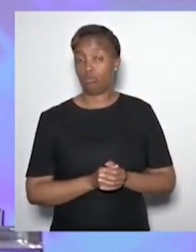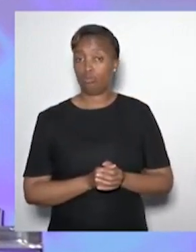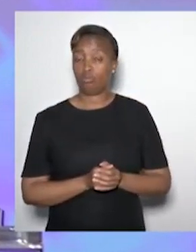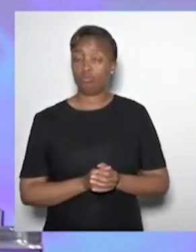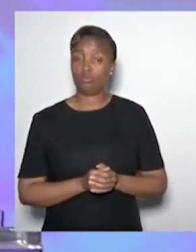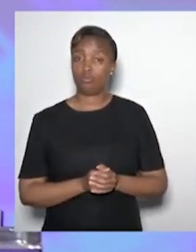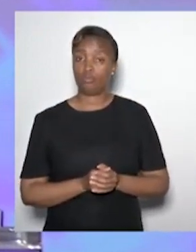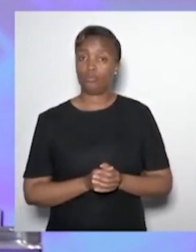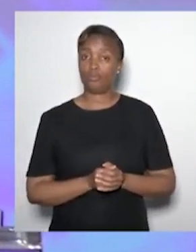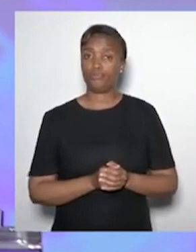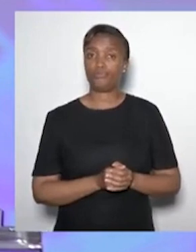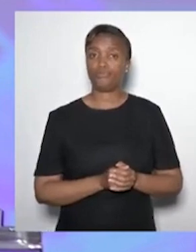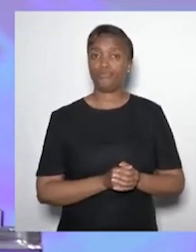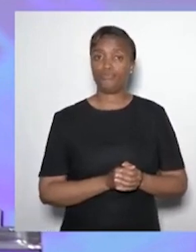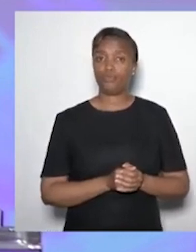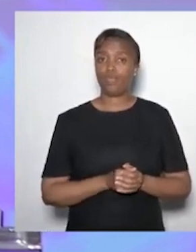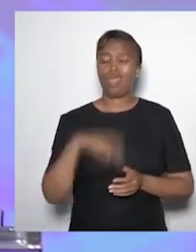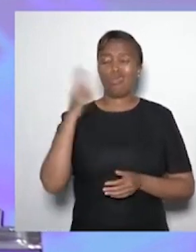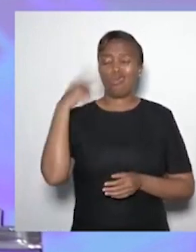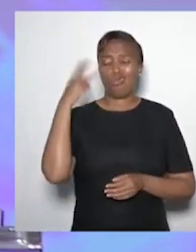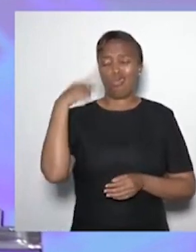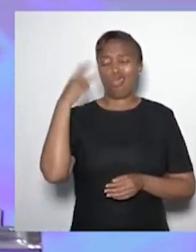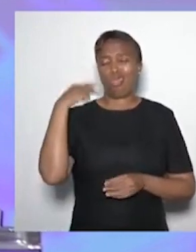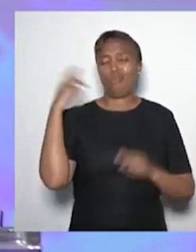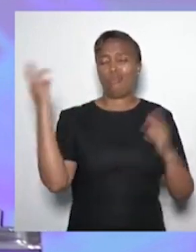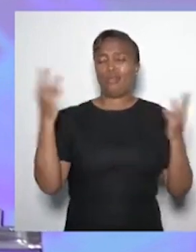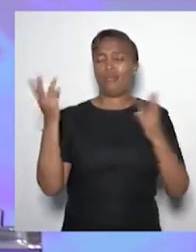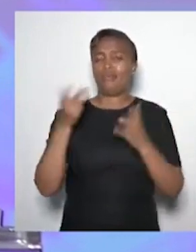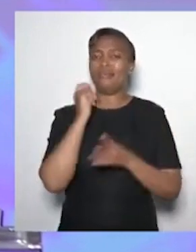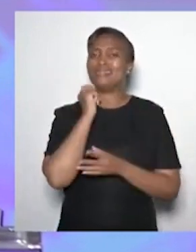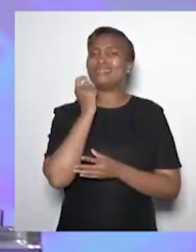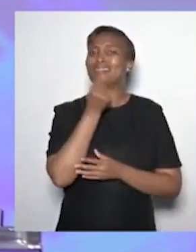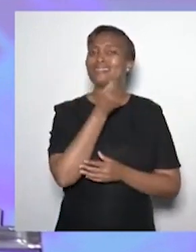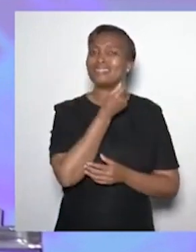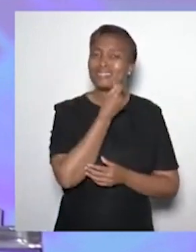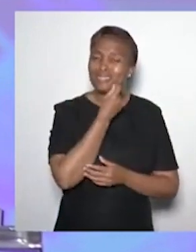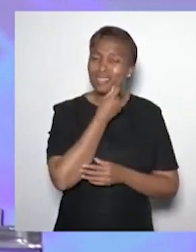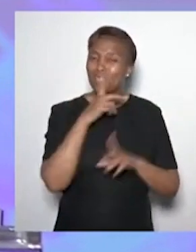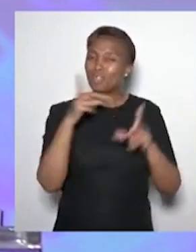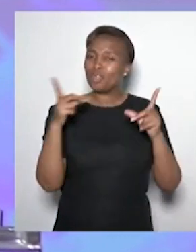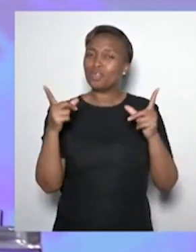You know, Maburu bari hona legwe tsadilo honors the boer.